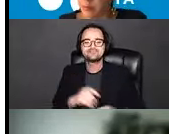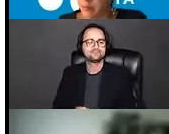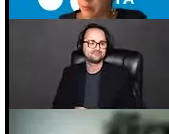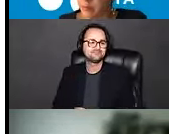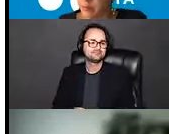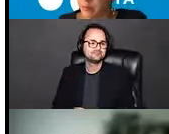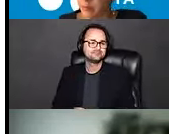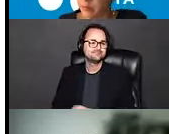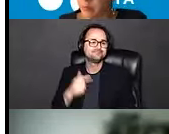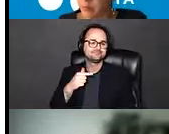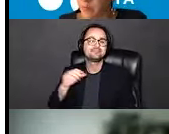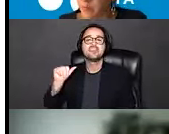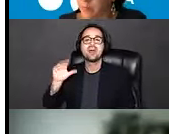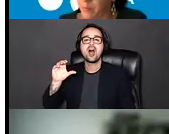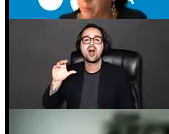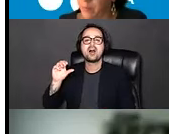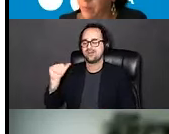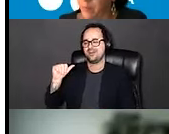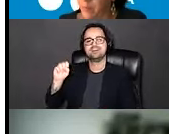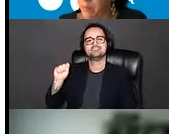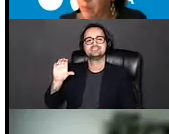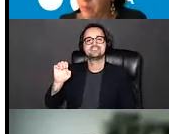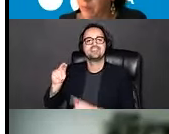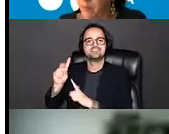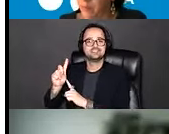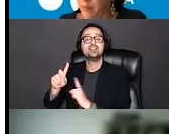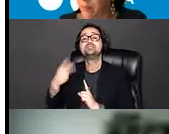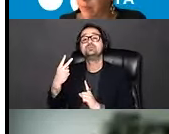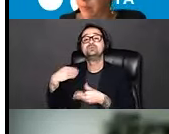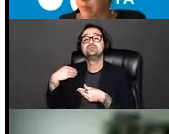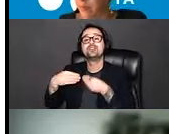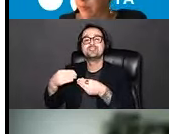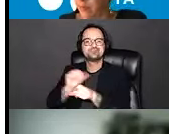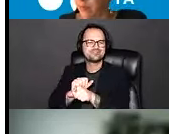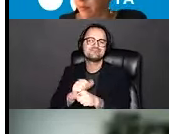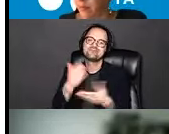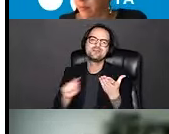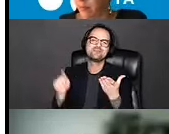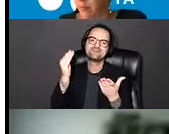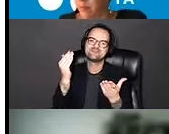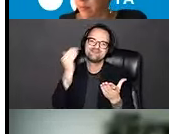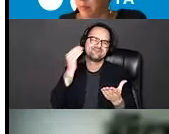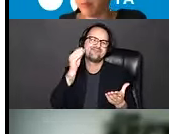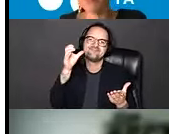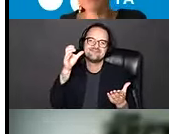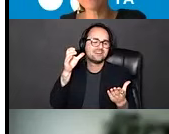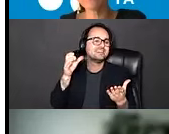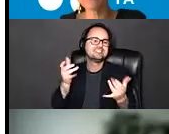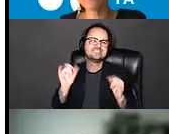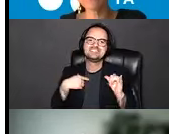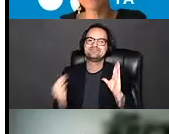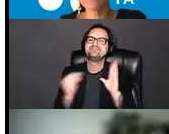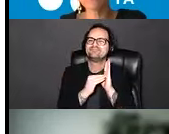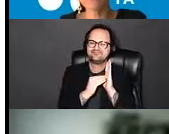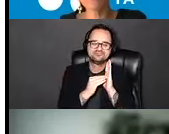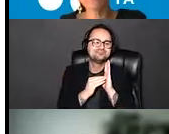from Aspen Ascend. This is their 2-generation work. You may be very familiar with this, but it's just, I wanted to put it in here just to